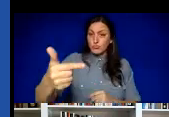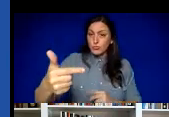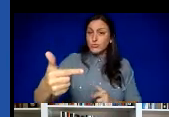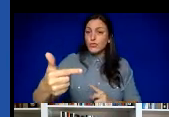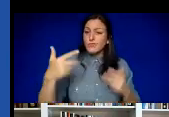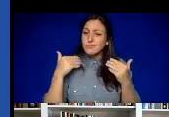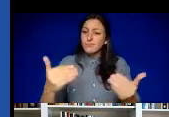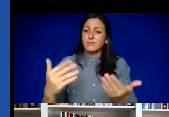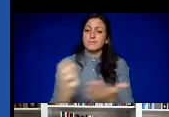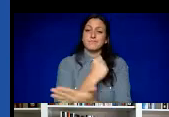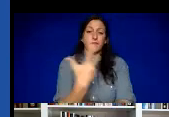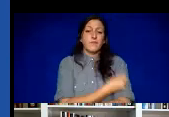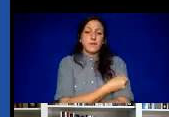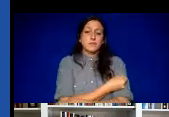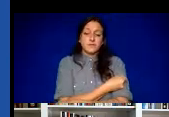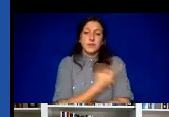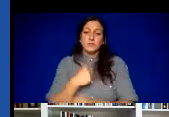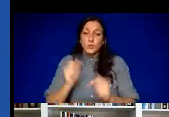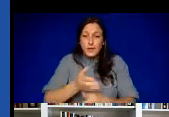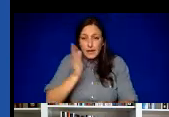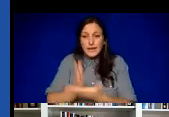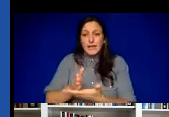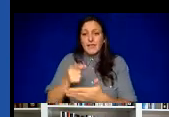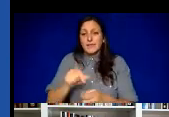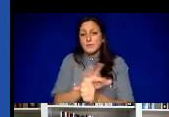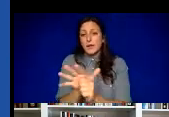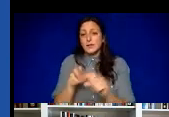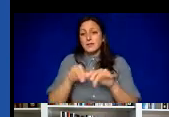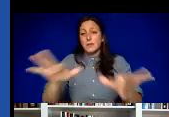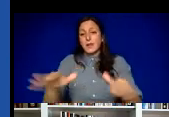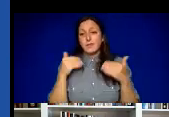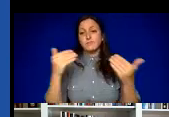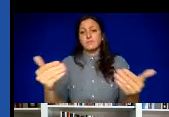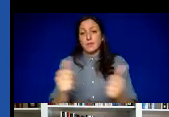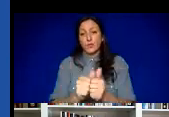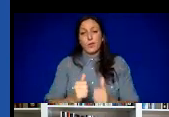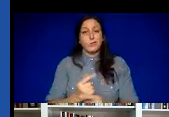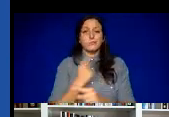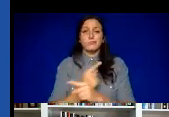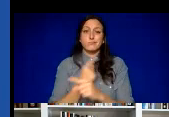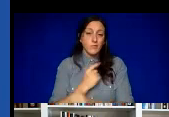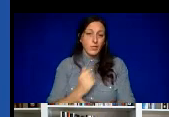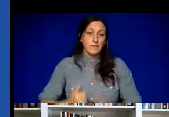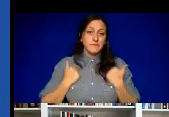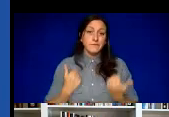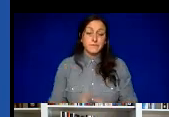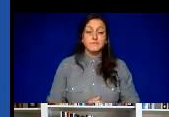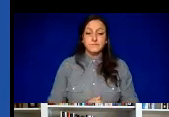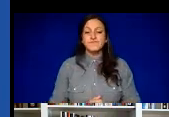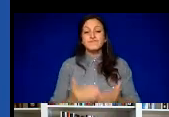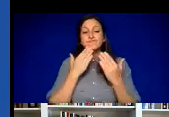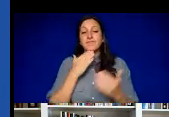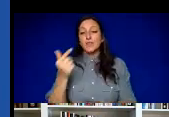vaccine so we can end this pandemic and move forward with our lives. Great, thank you. And then